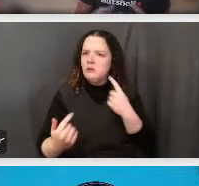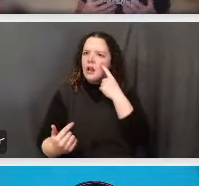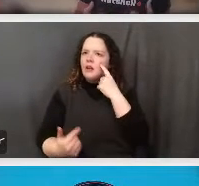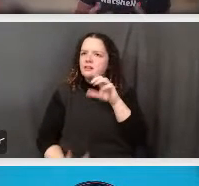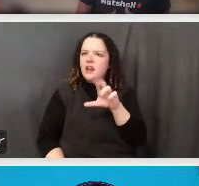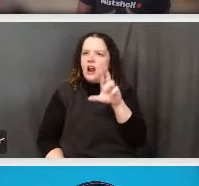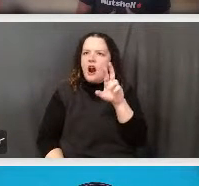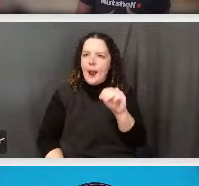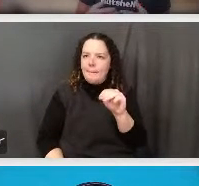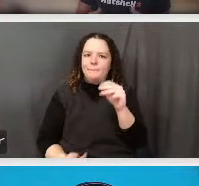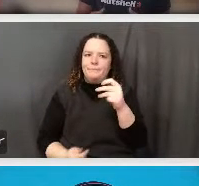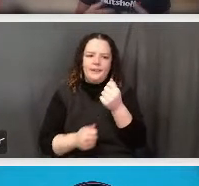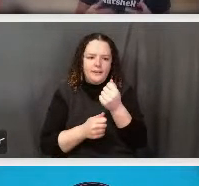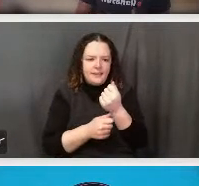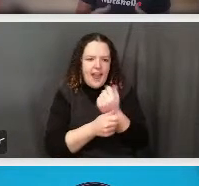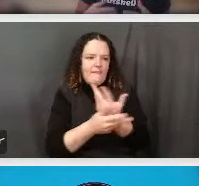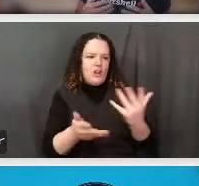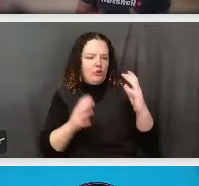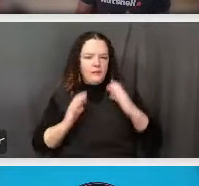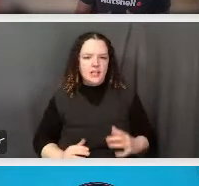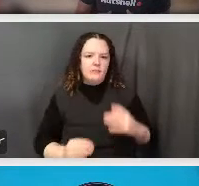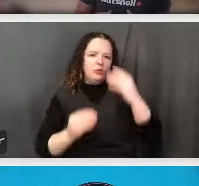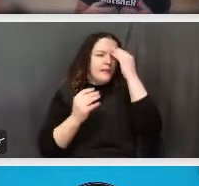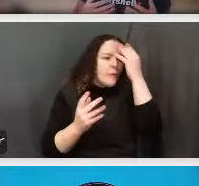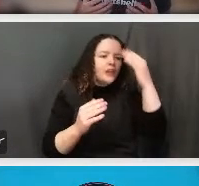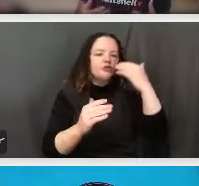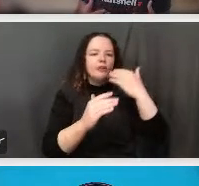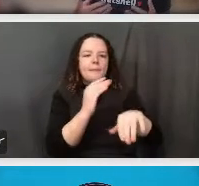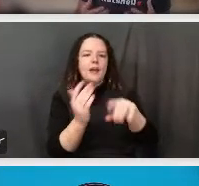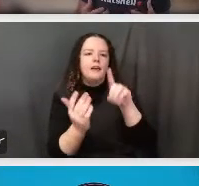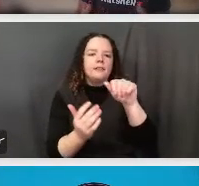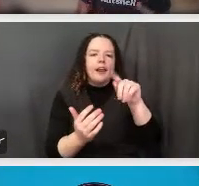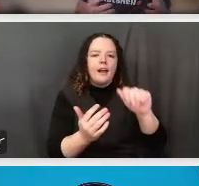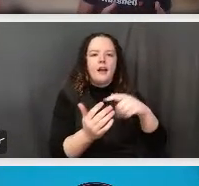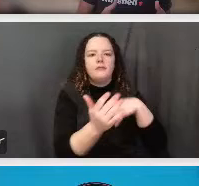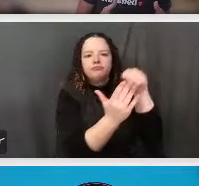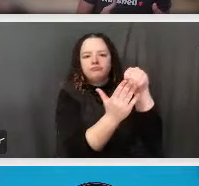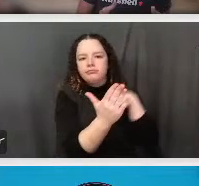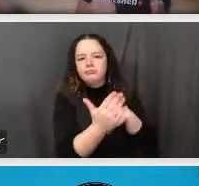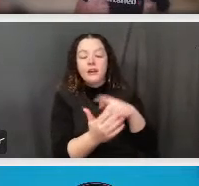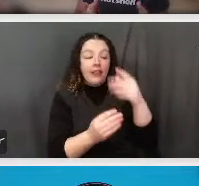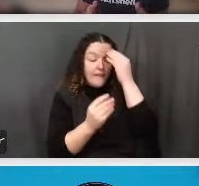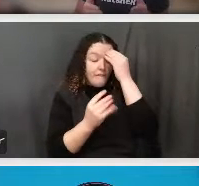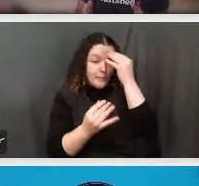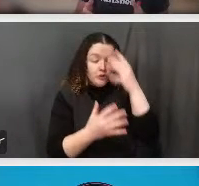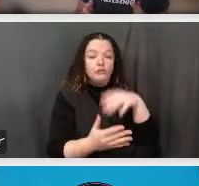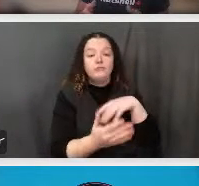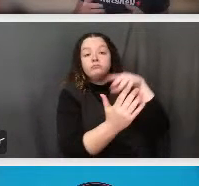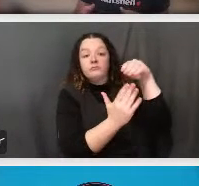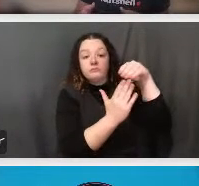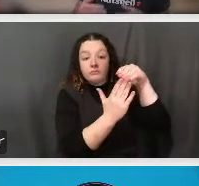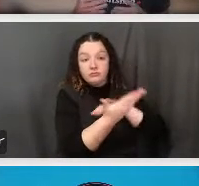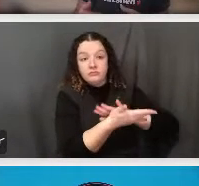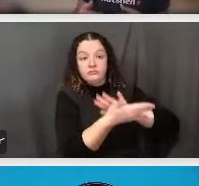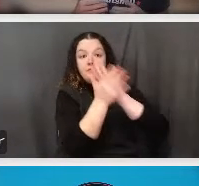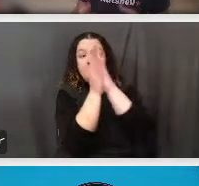have all of your customers' data, informations, and email. It's going to be really easy to take that information, turn them into audiences, and